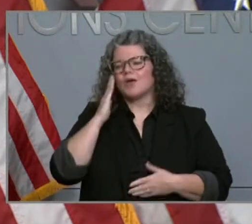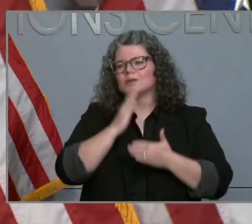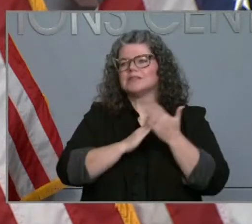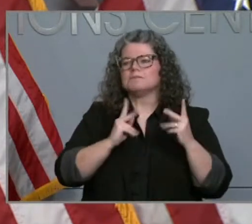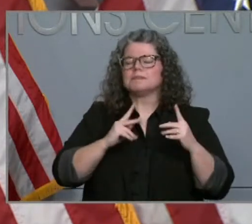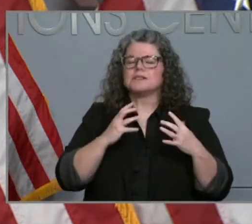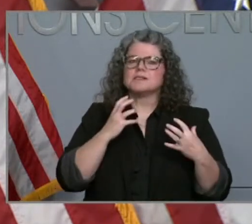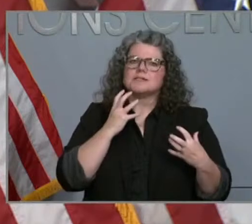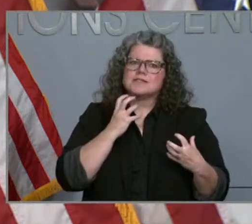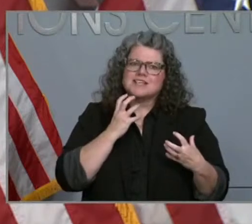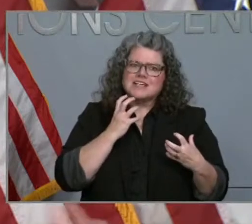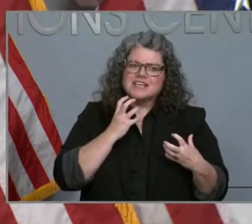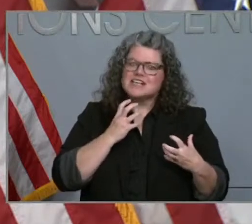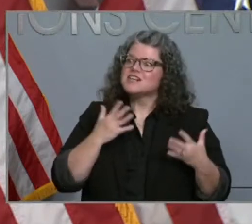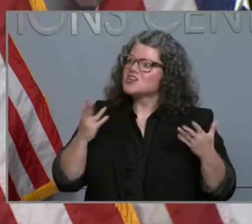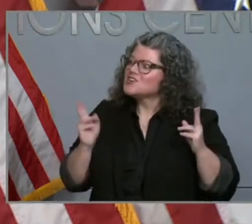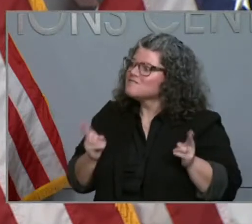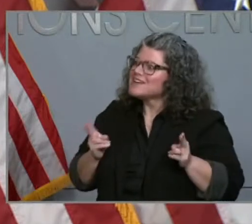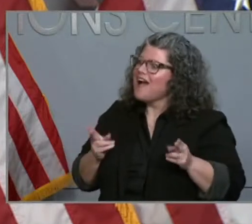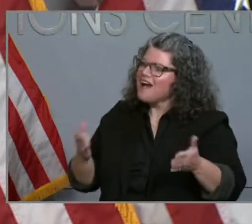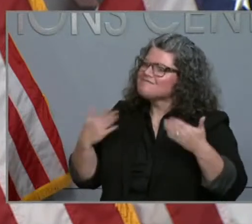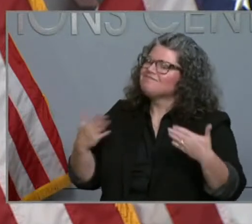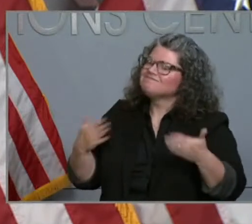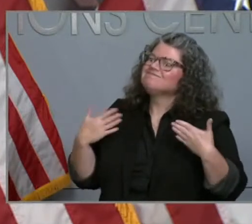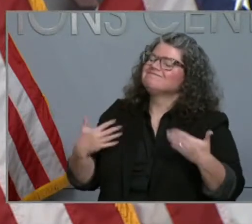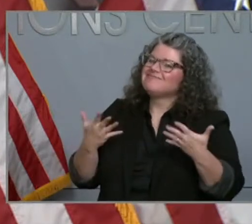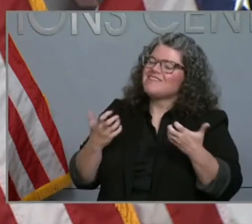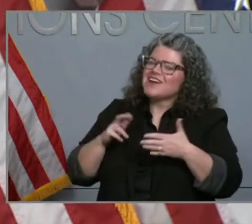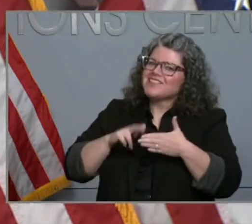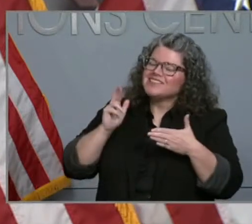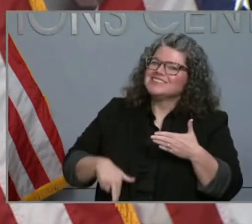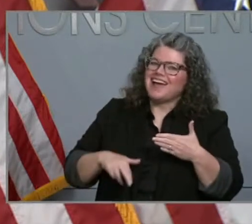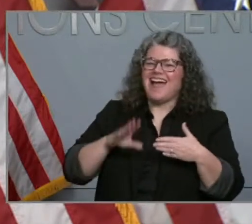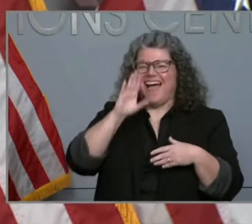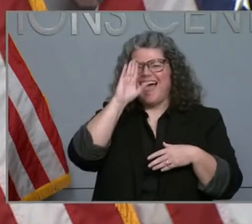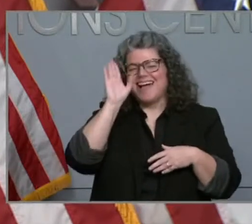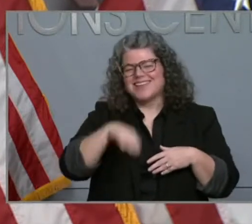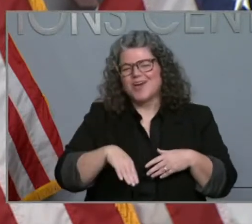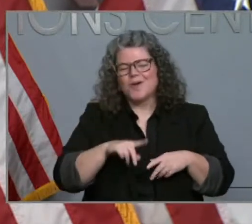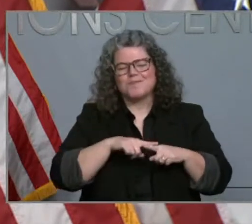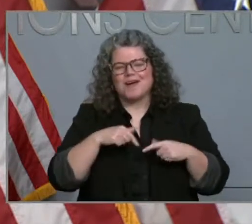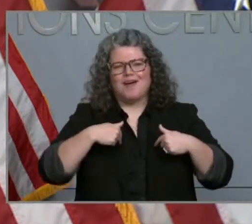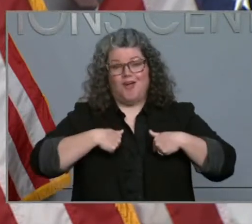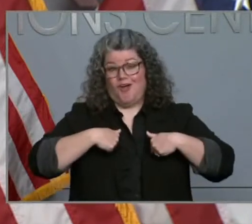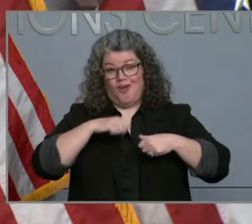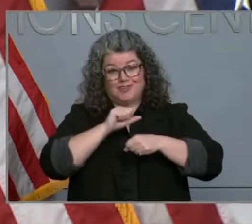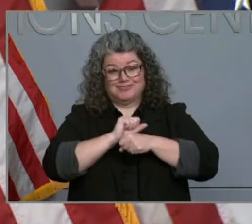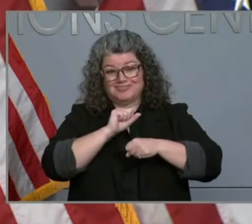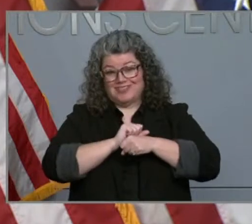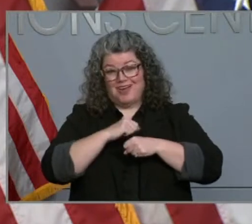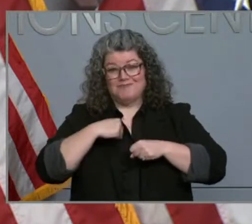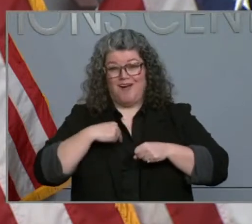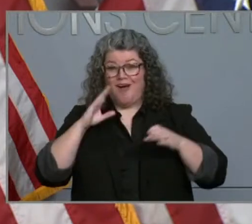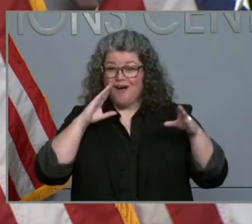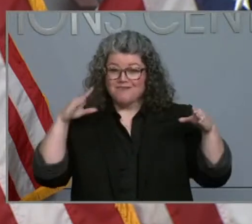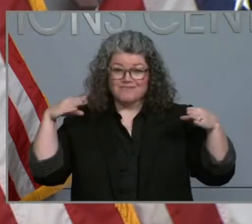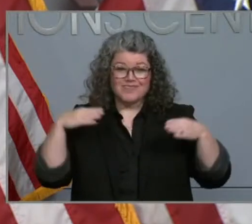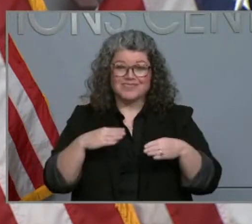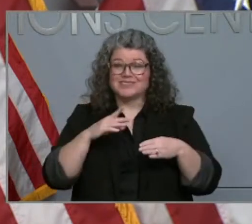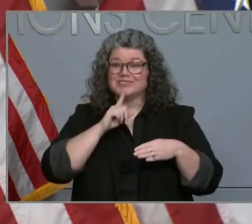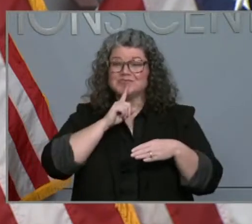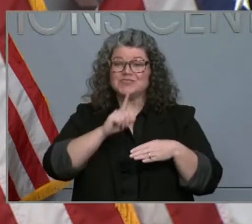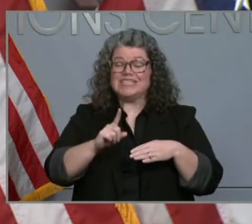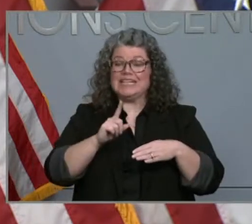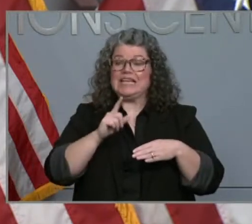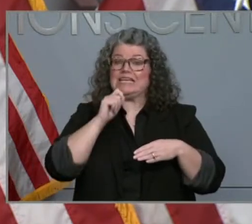in the outside of elections world when you're looking, but our job and our effort is to